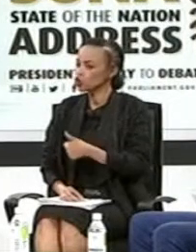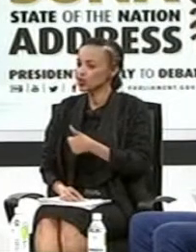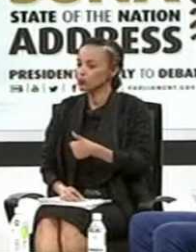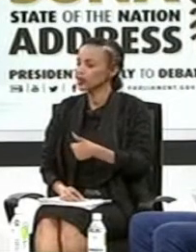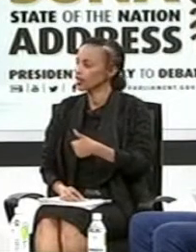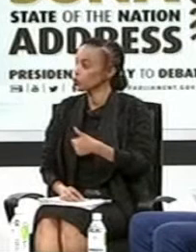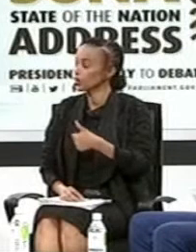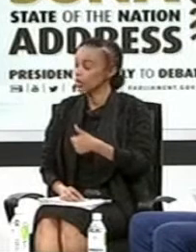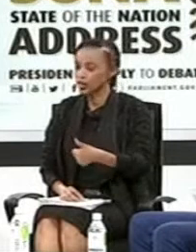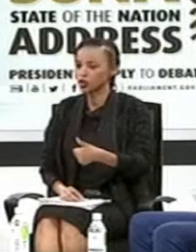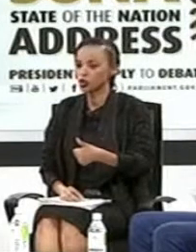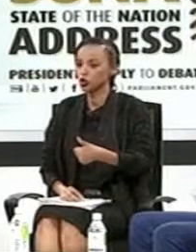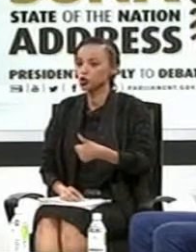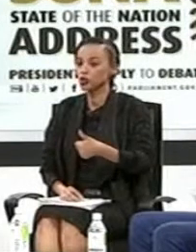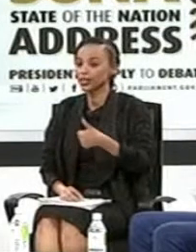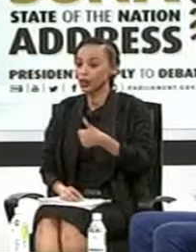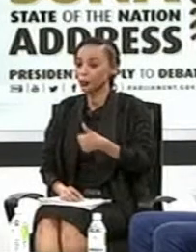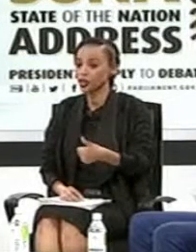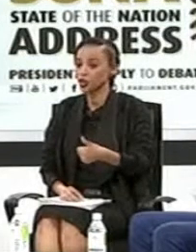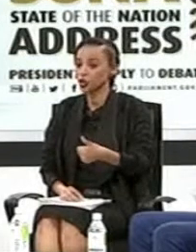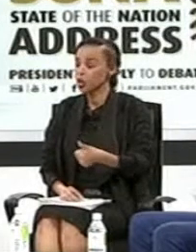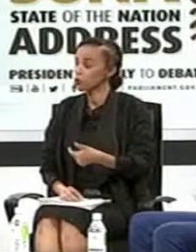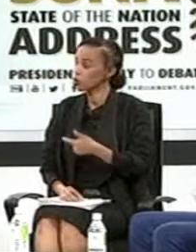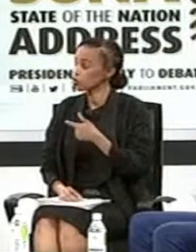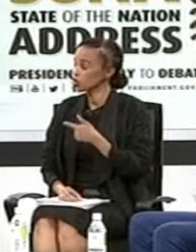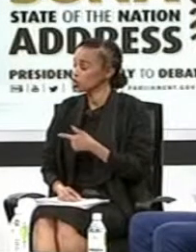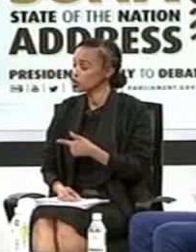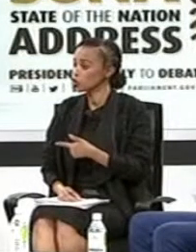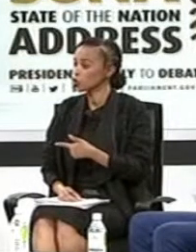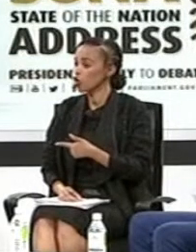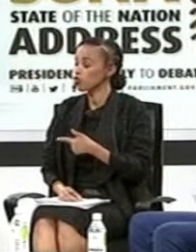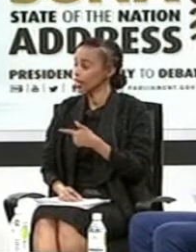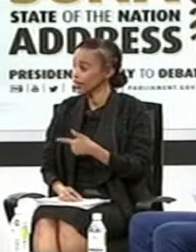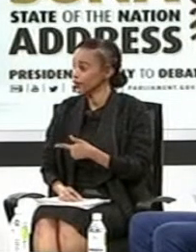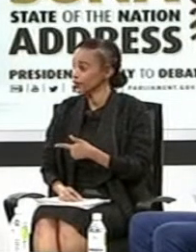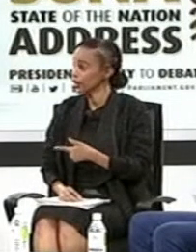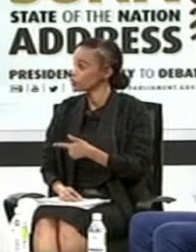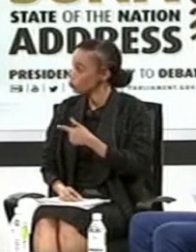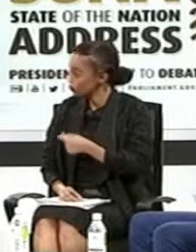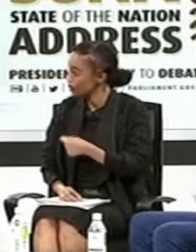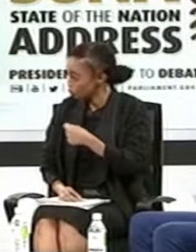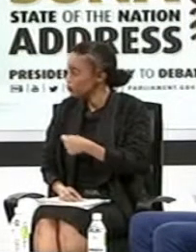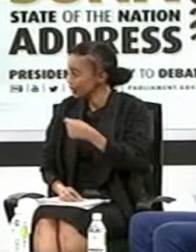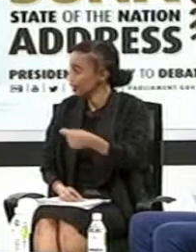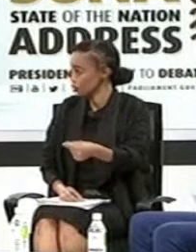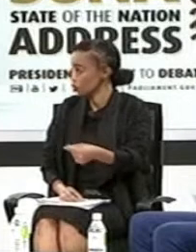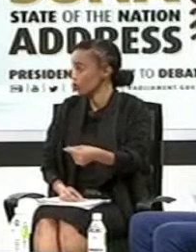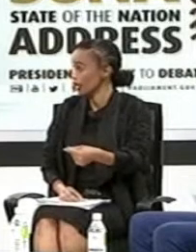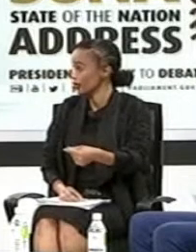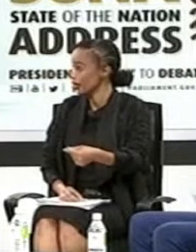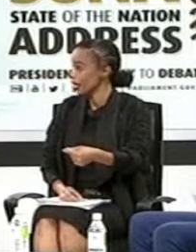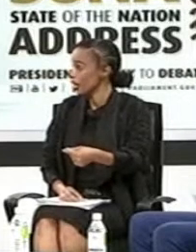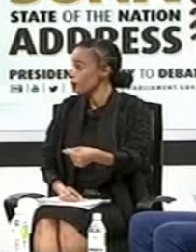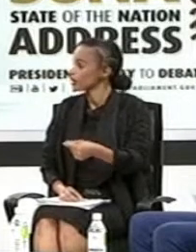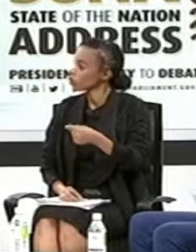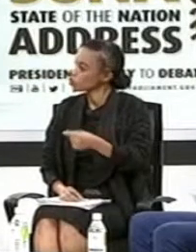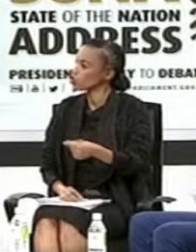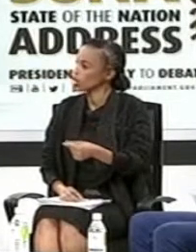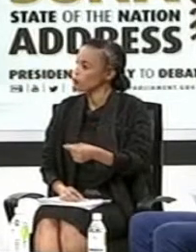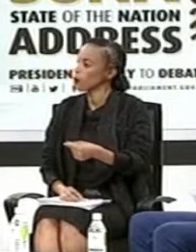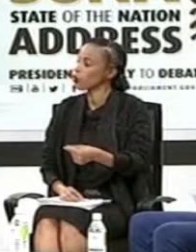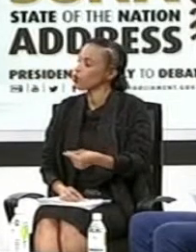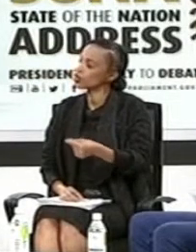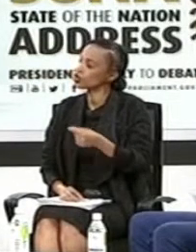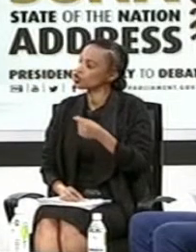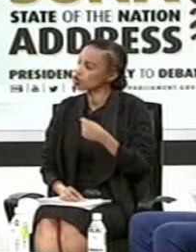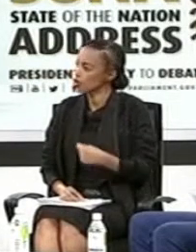It's also something that we need to really tap into, because the issue of land and women's access to land has also